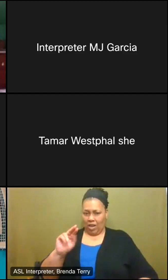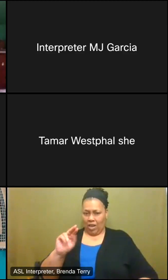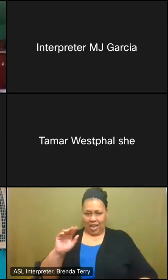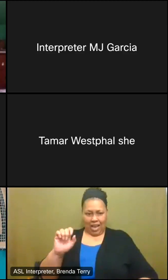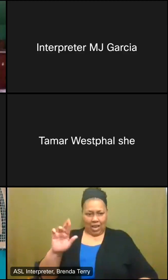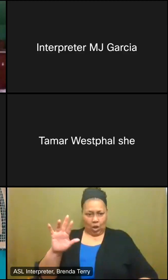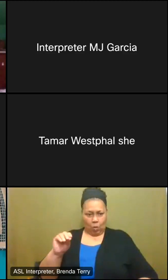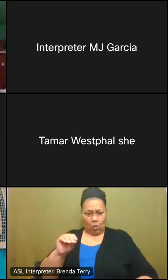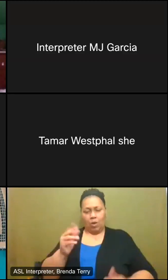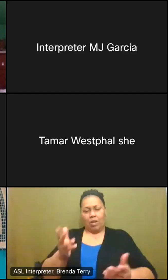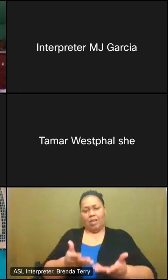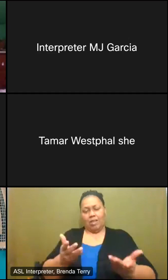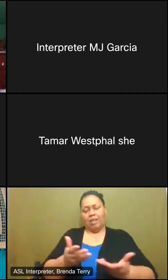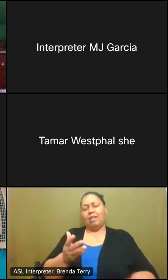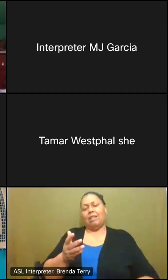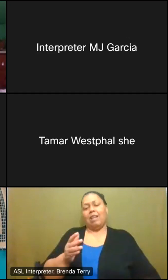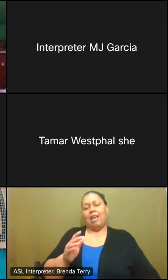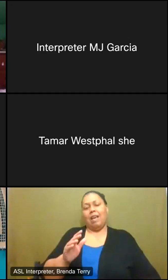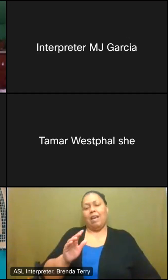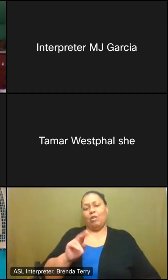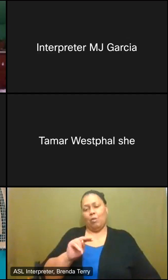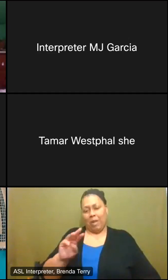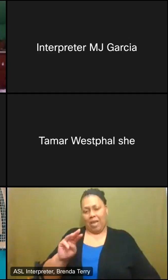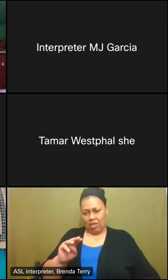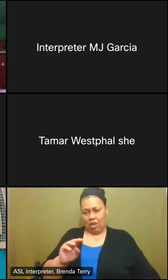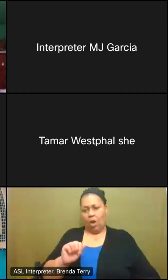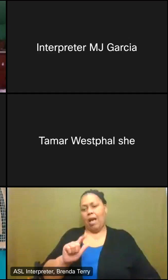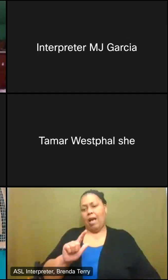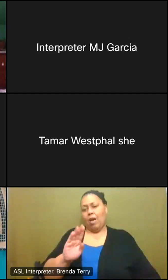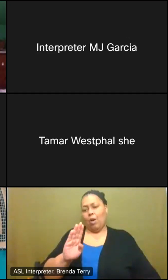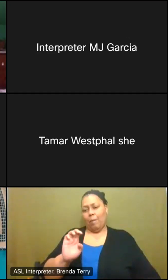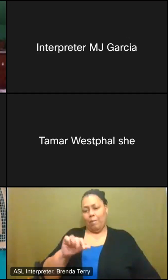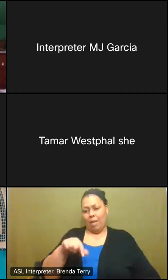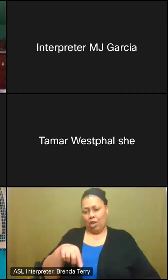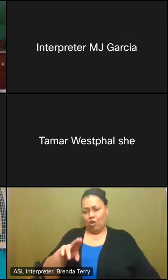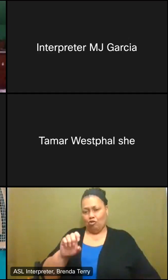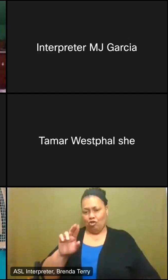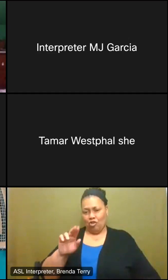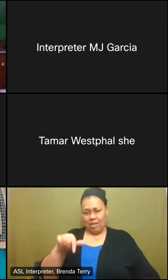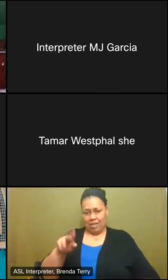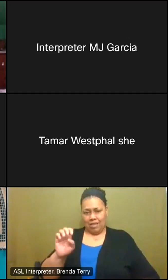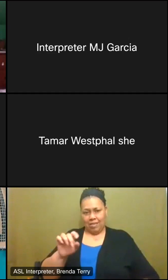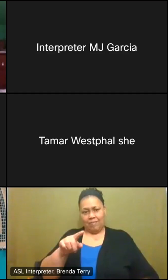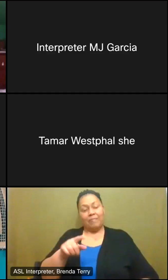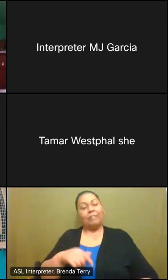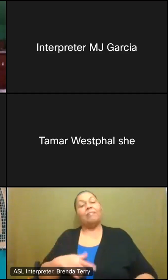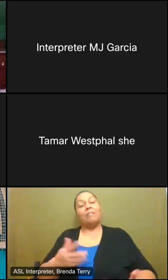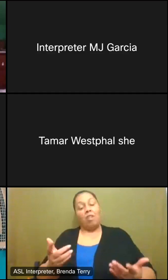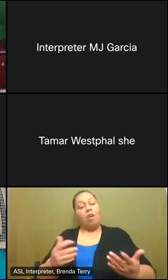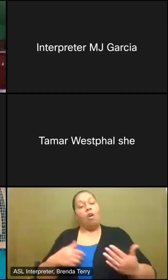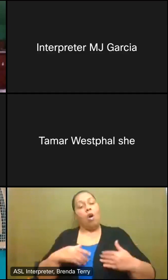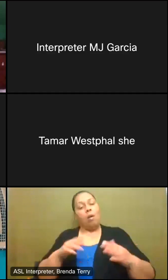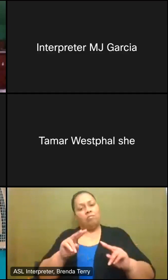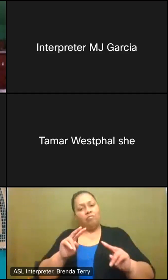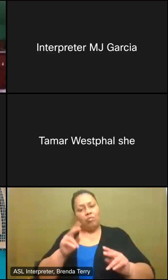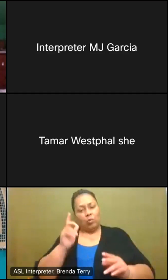Wonderful. So looking so much forward to hearing from everybody a little more about you and your experiences and what your thoughts are. I'm sure